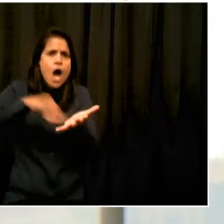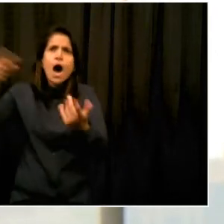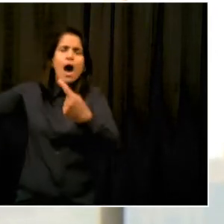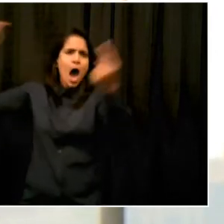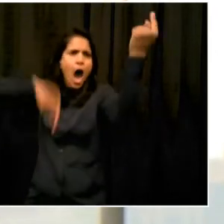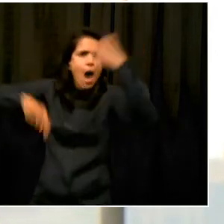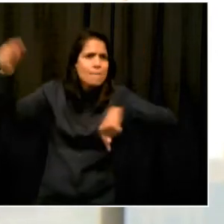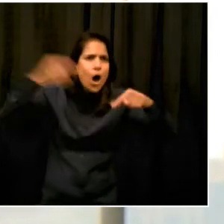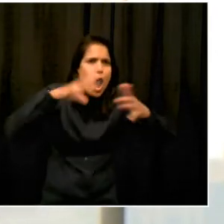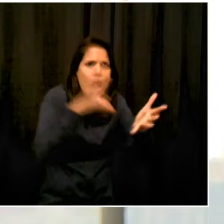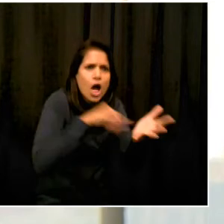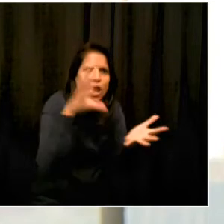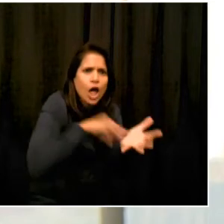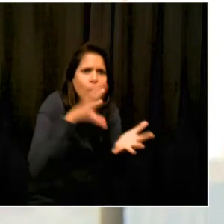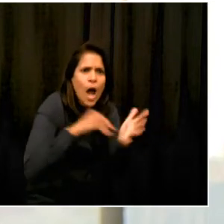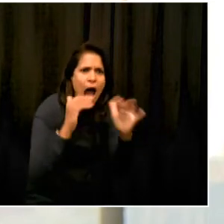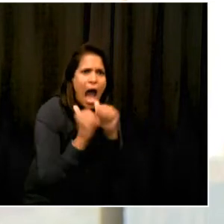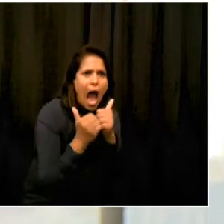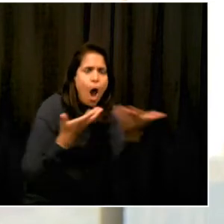the pervasive,